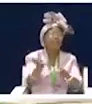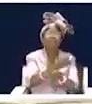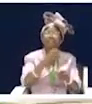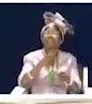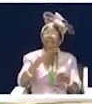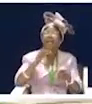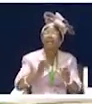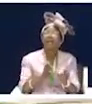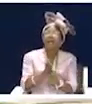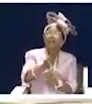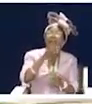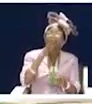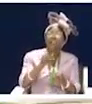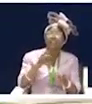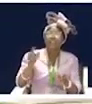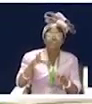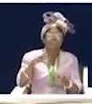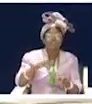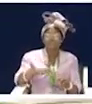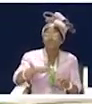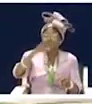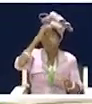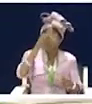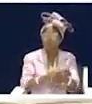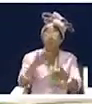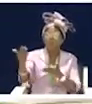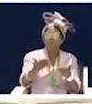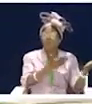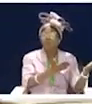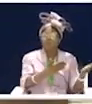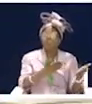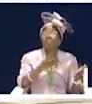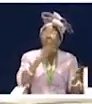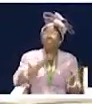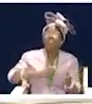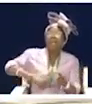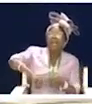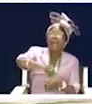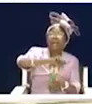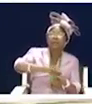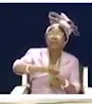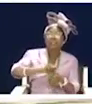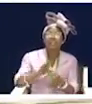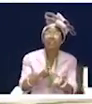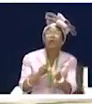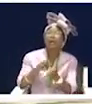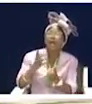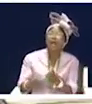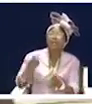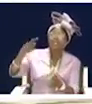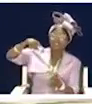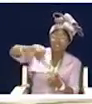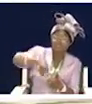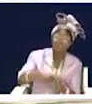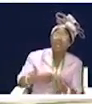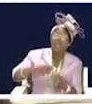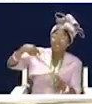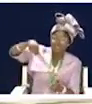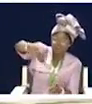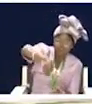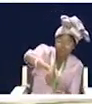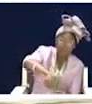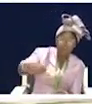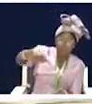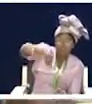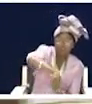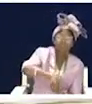line, the son brought the oil, anointed oil from her father and the Lord, and they began to apply it in